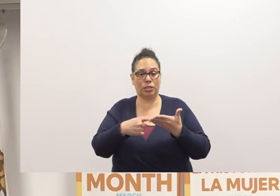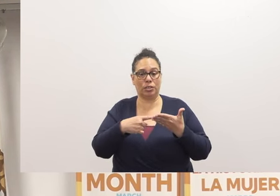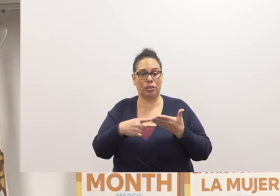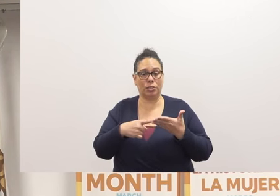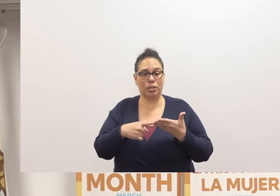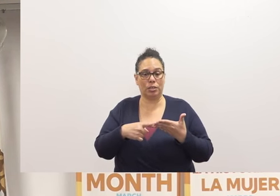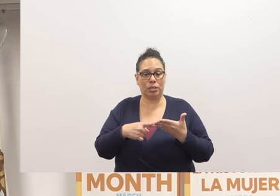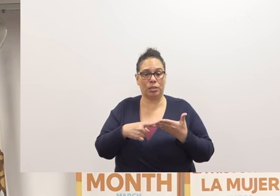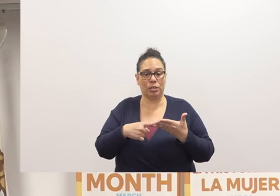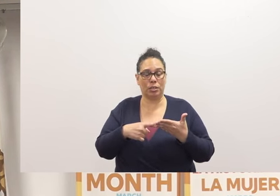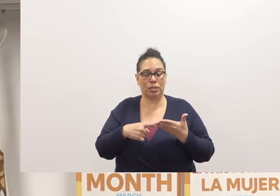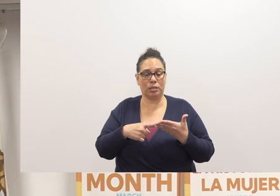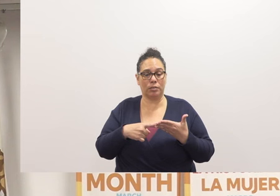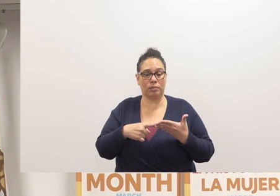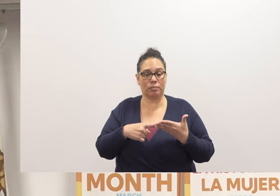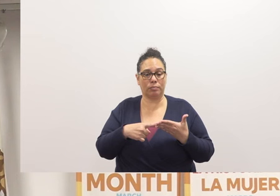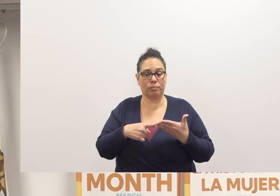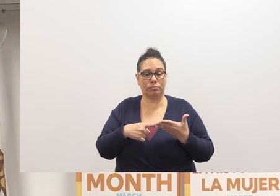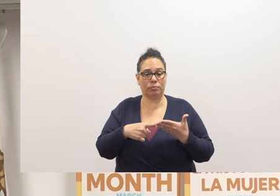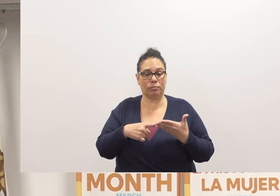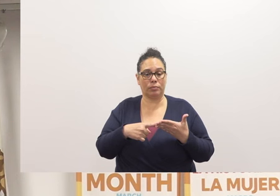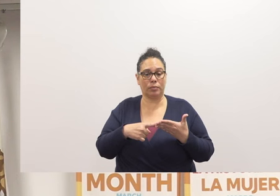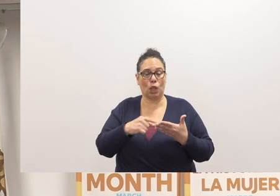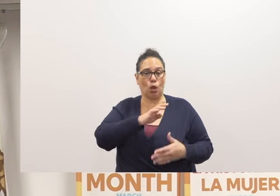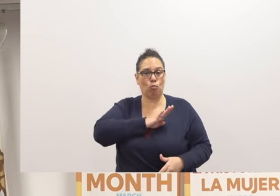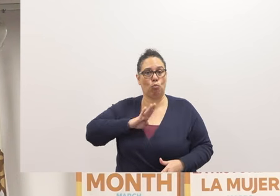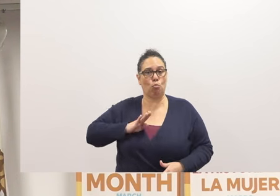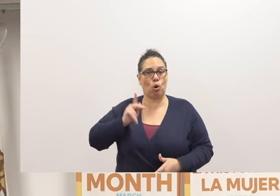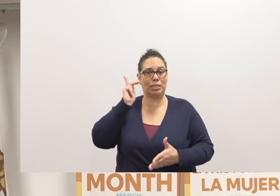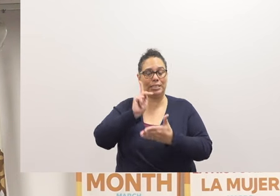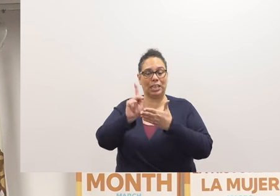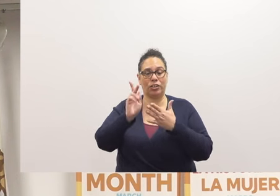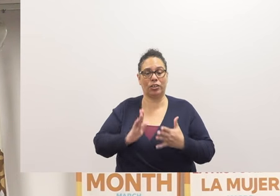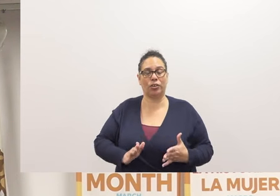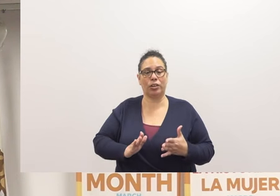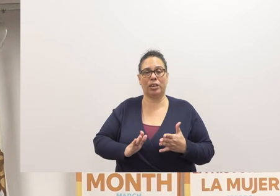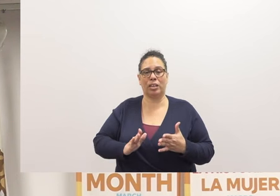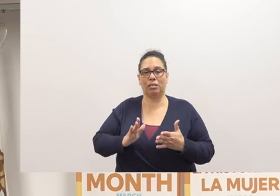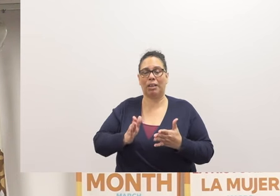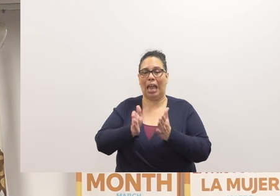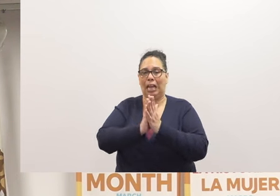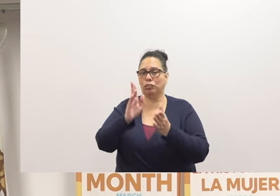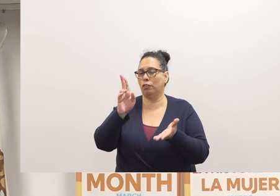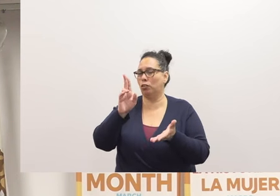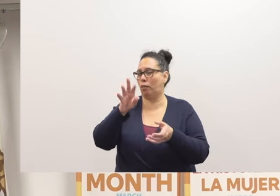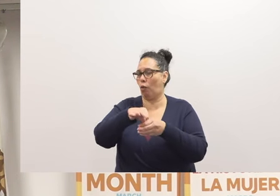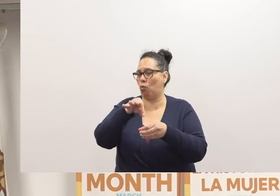All right, I'll have our board secretary take a roll call vote.